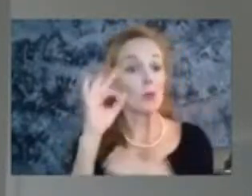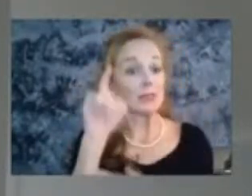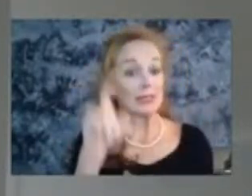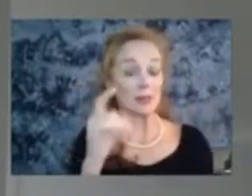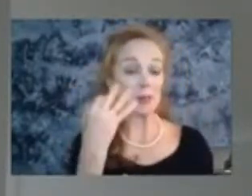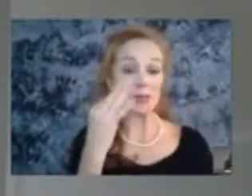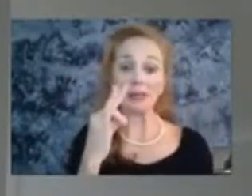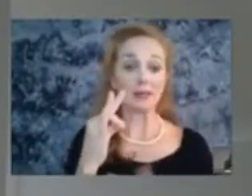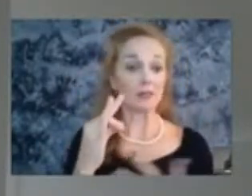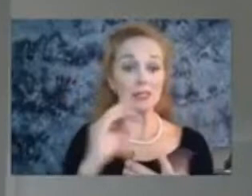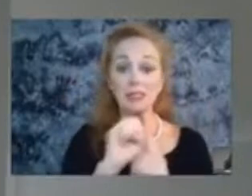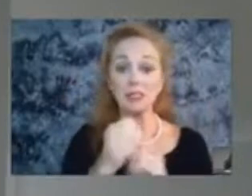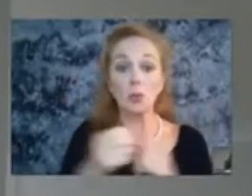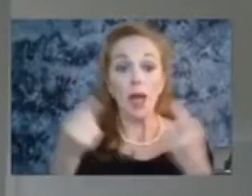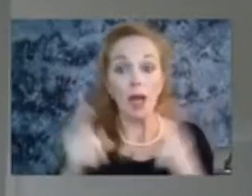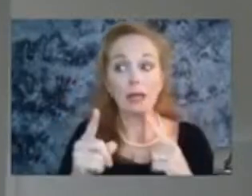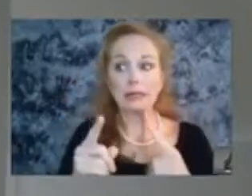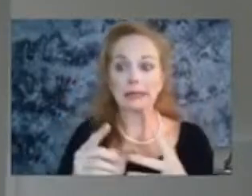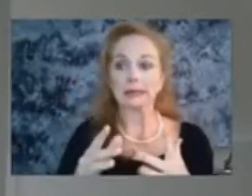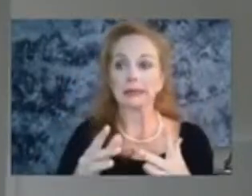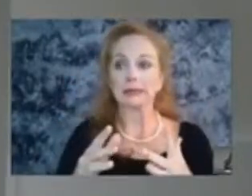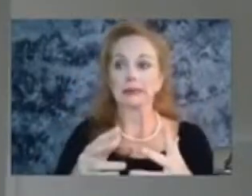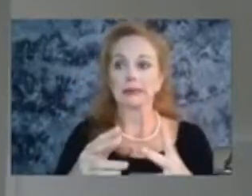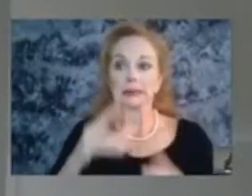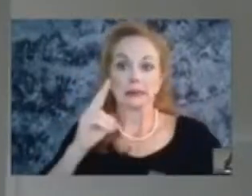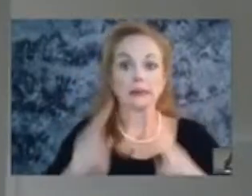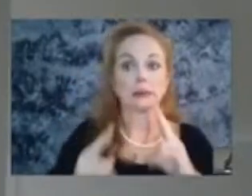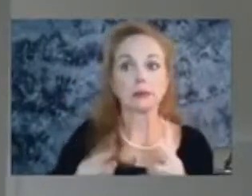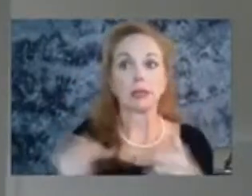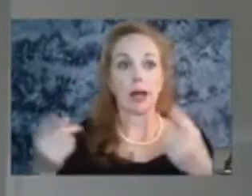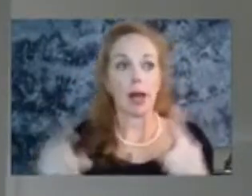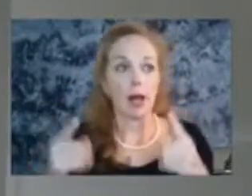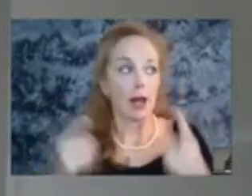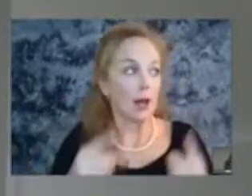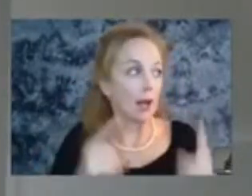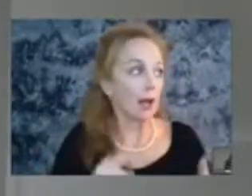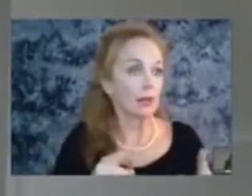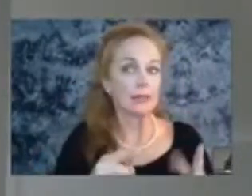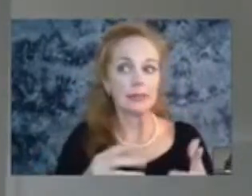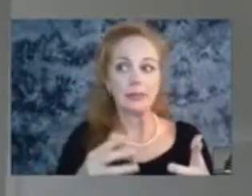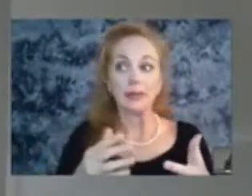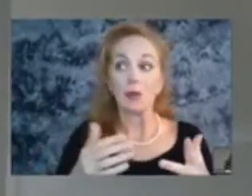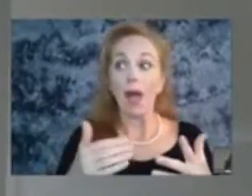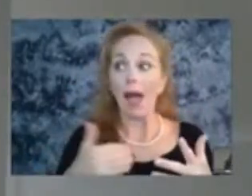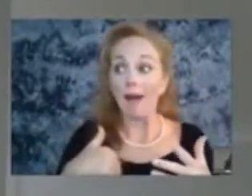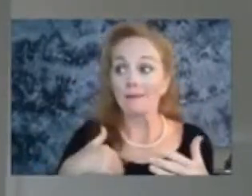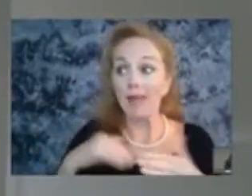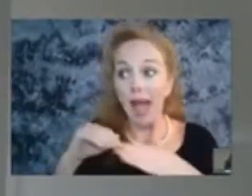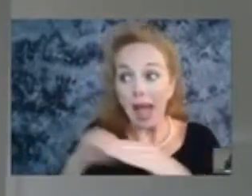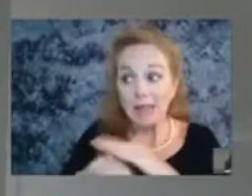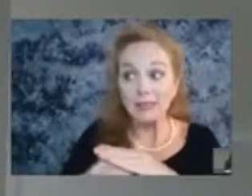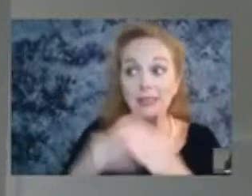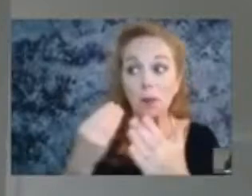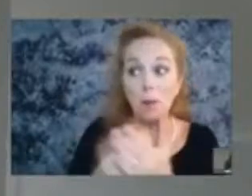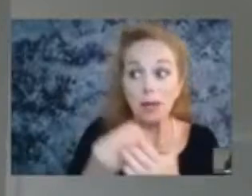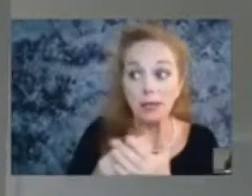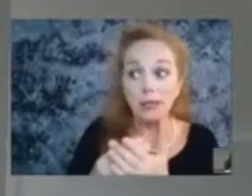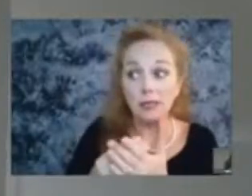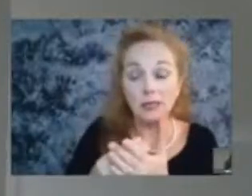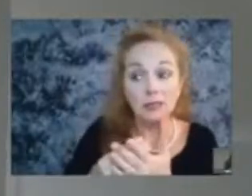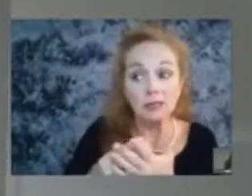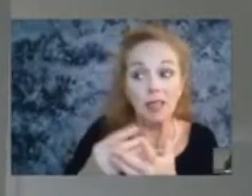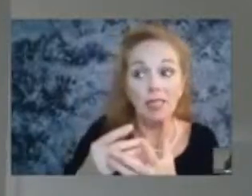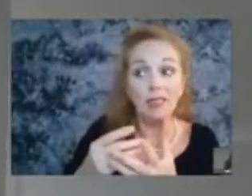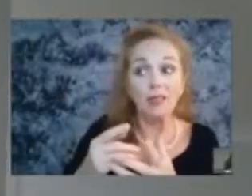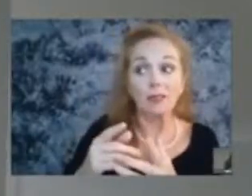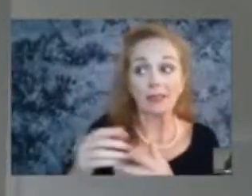situation where we find we're having a lot of urgents, that we could have access to funding that would to then get the